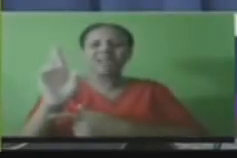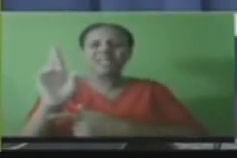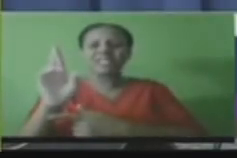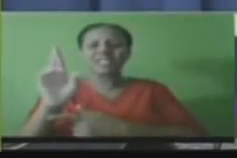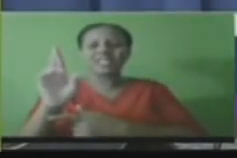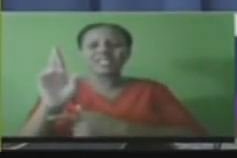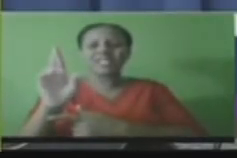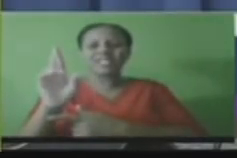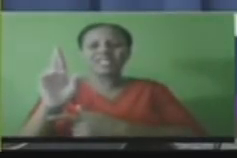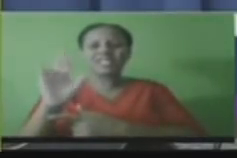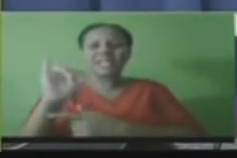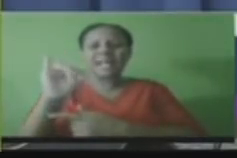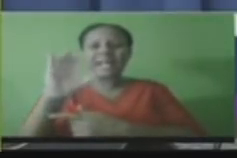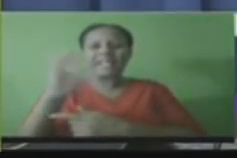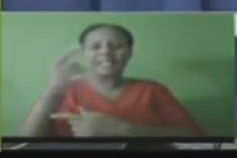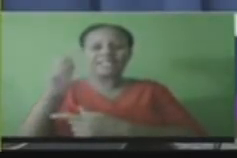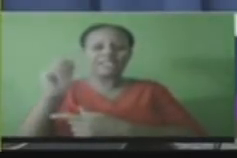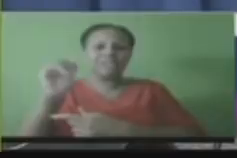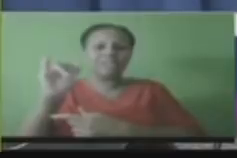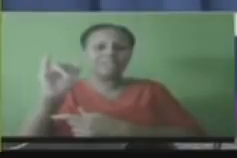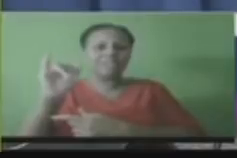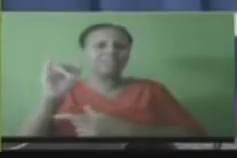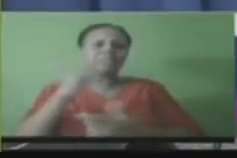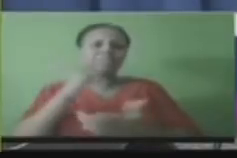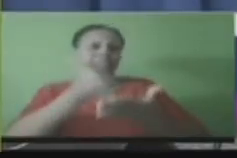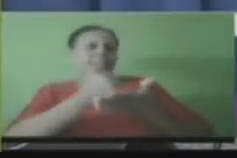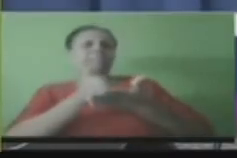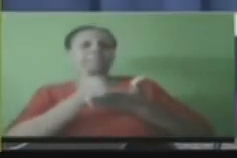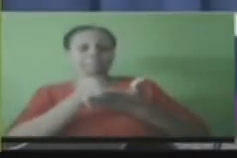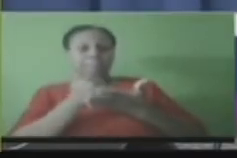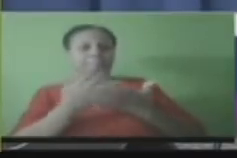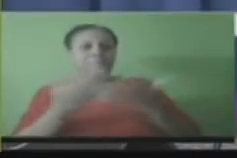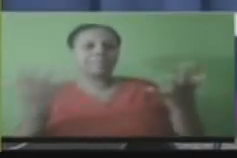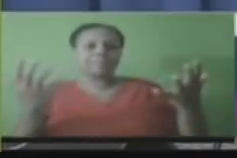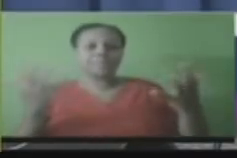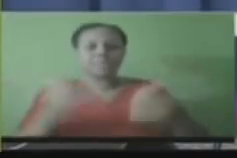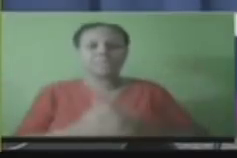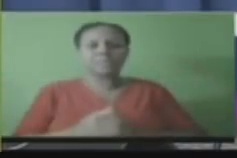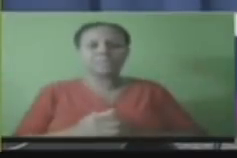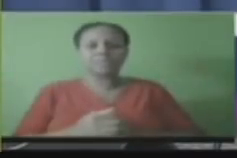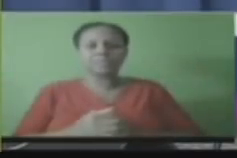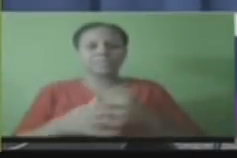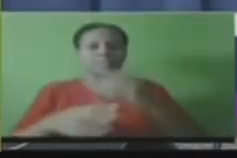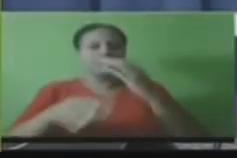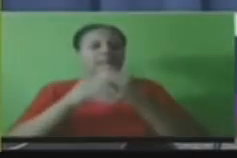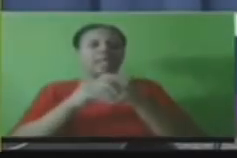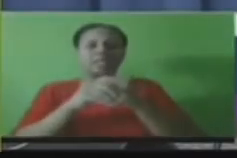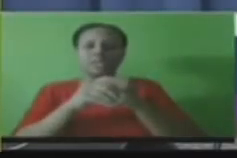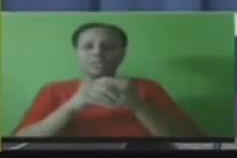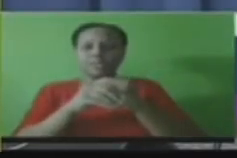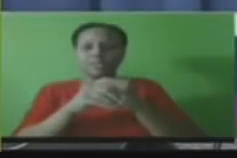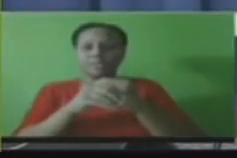up our sentinel physicians, we have also taken the decision, now that we have